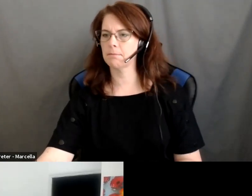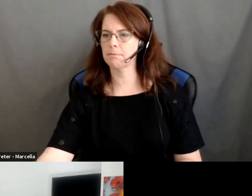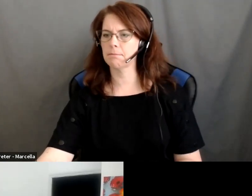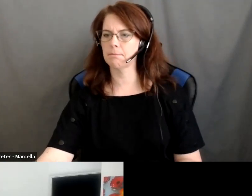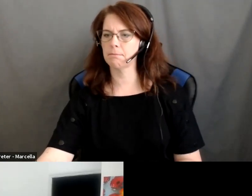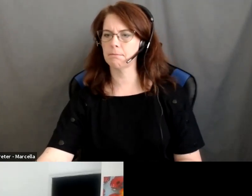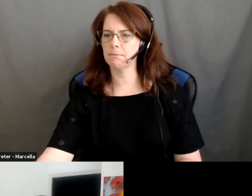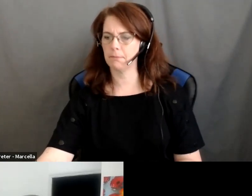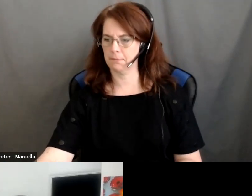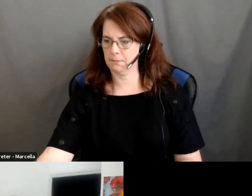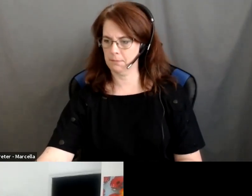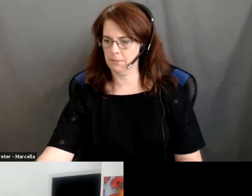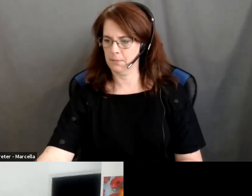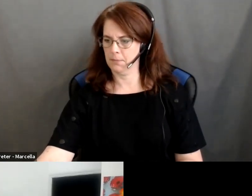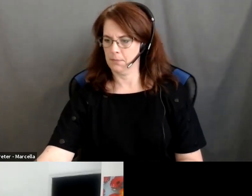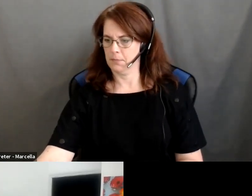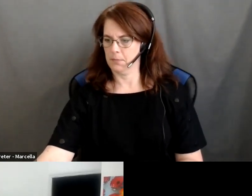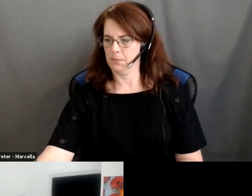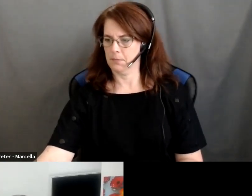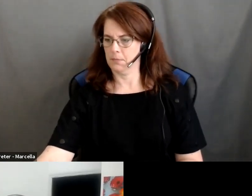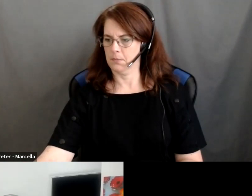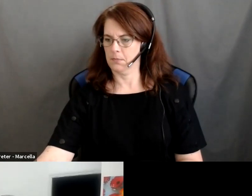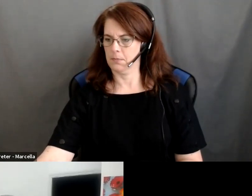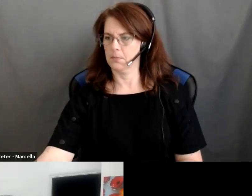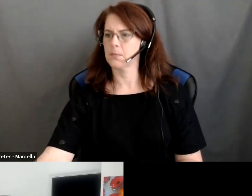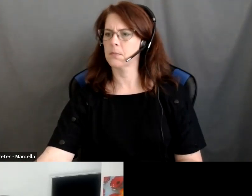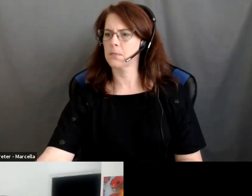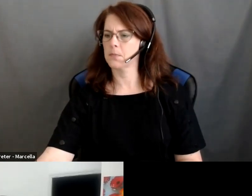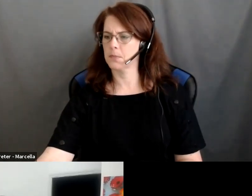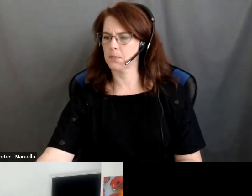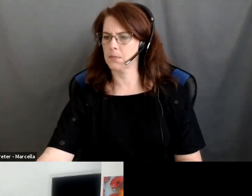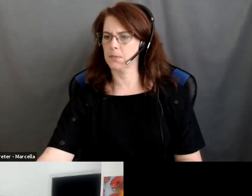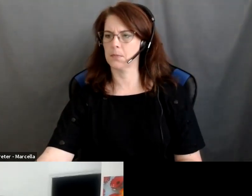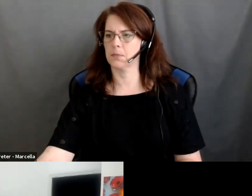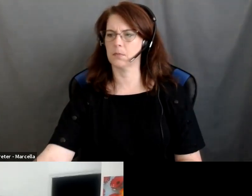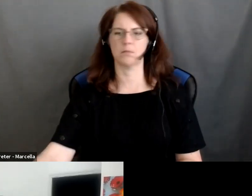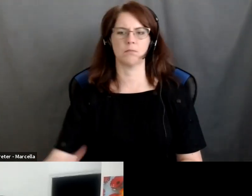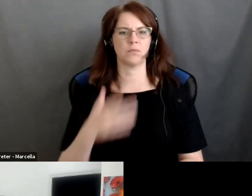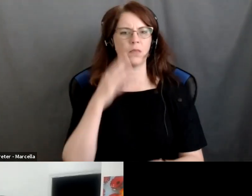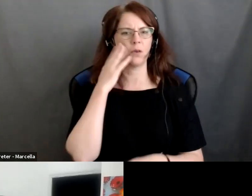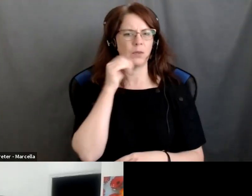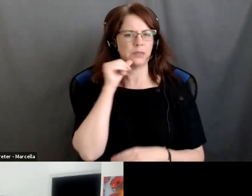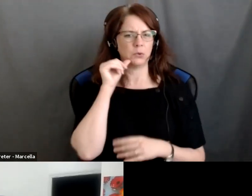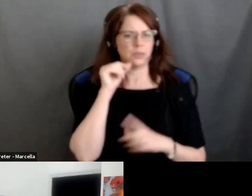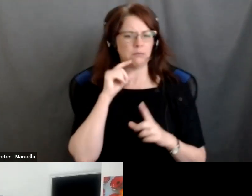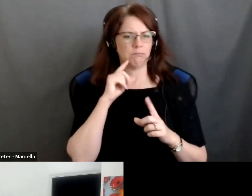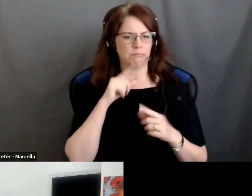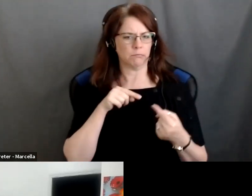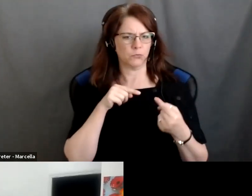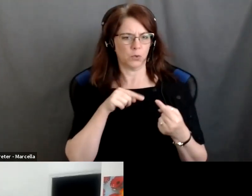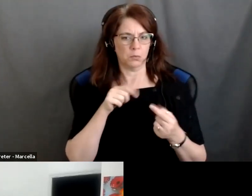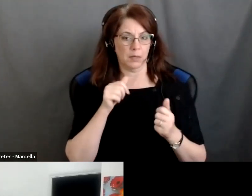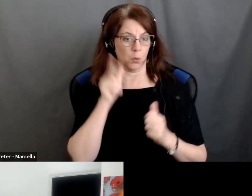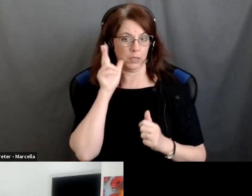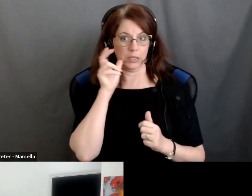because we had some trouble yesterday. But Everybody said they can hear me okay, right? My voice